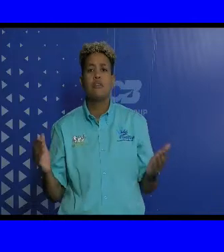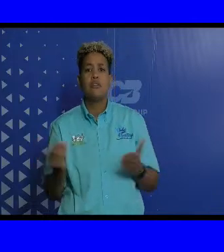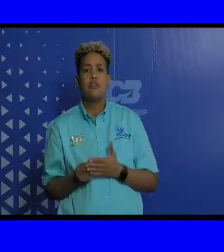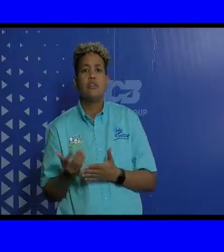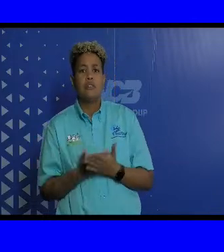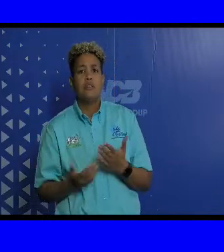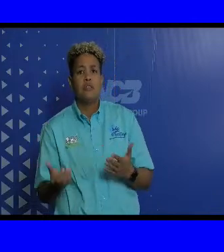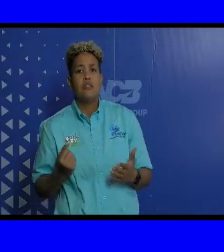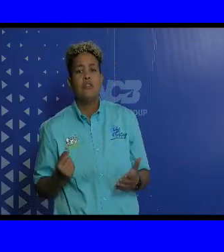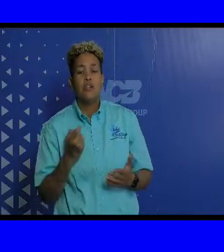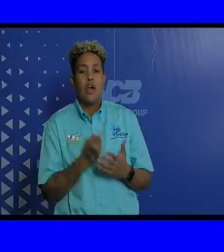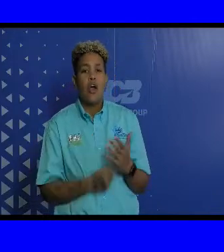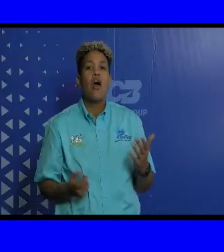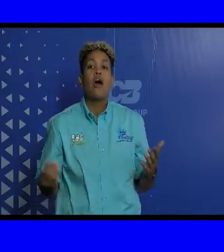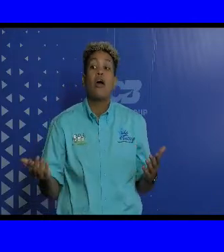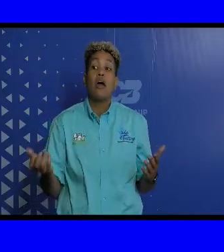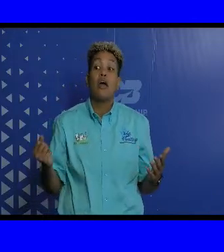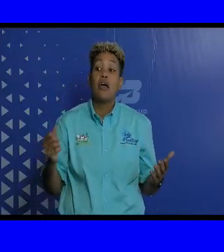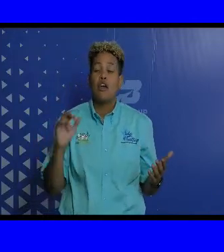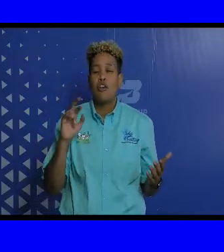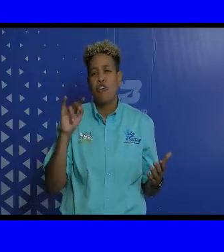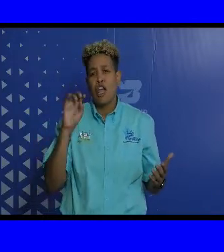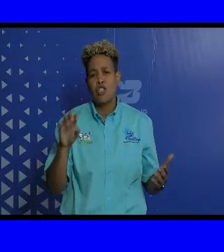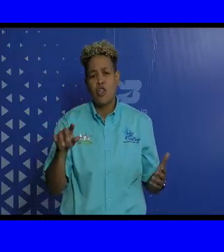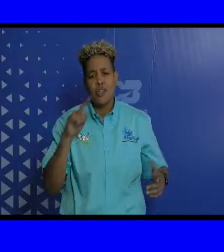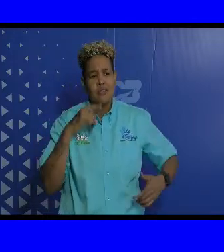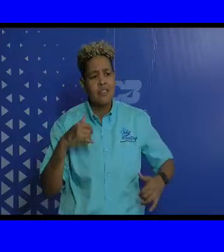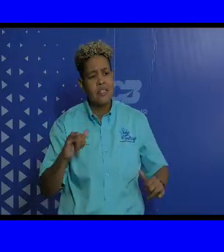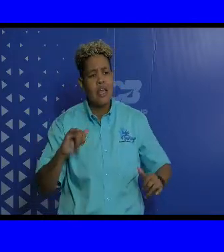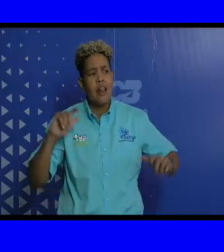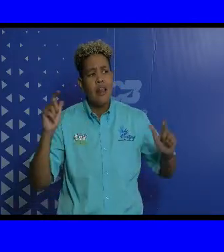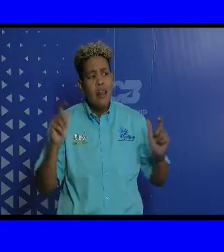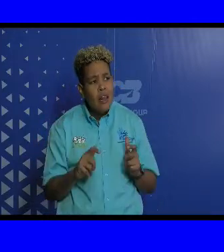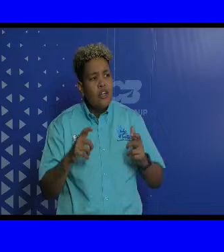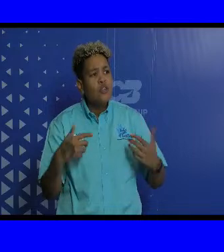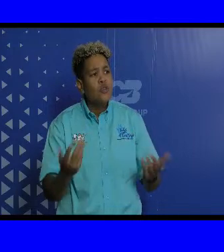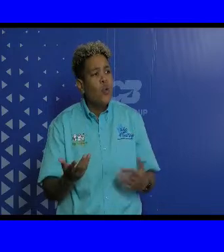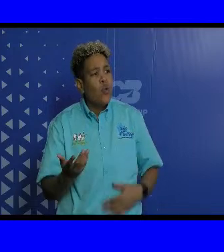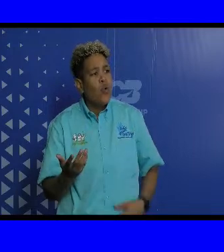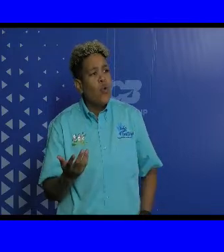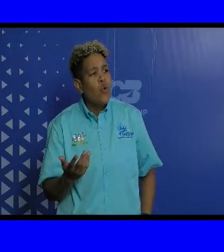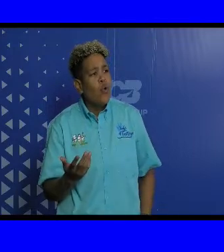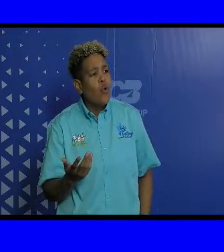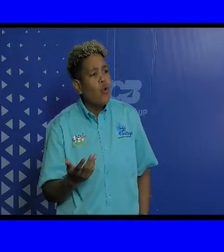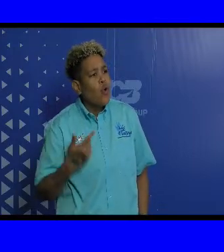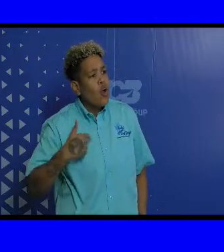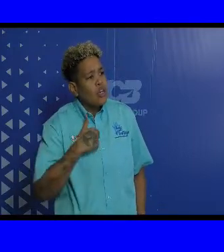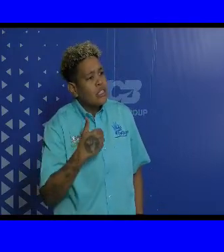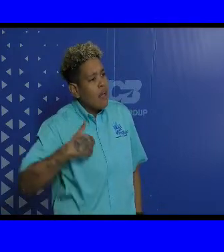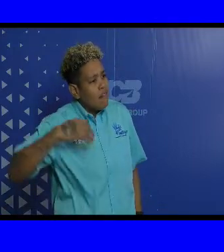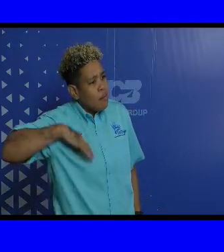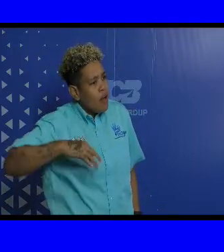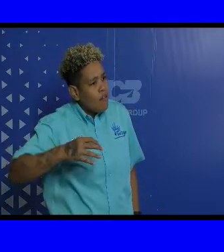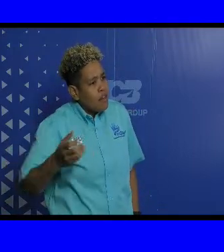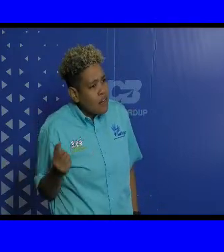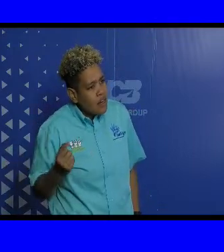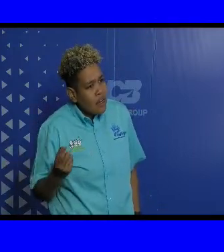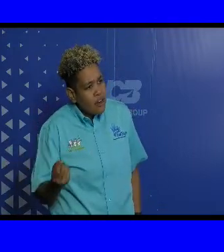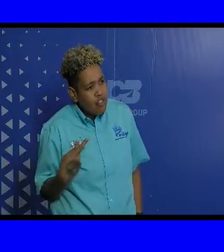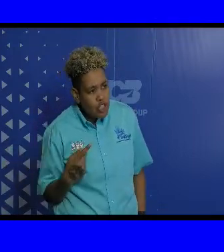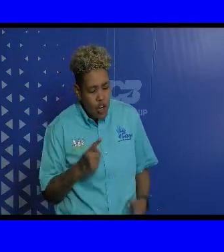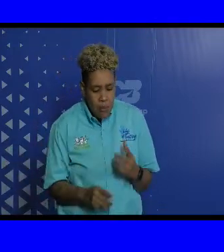distill down to a cost-income ratio. They distill down to us having profitability and return